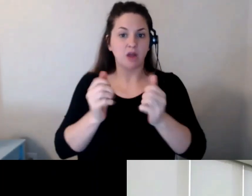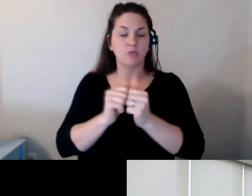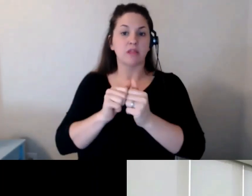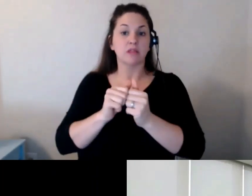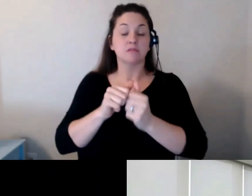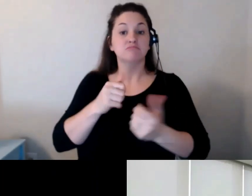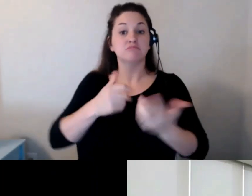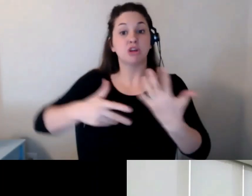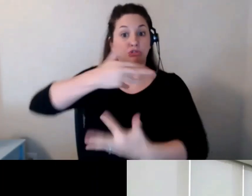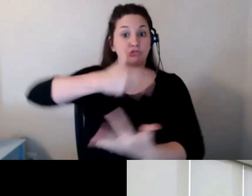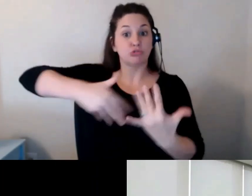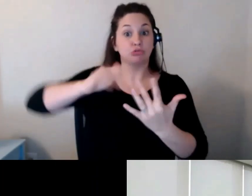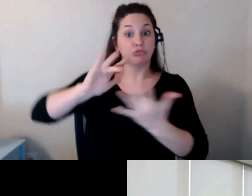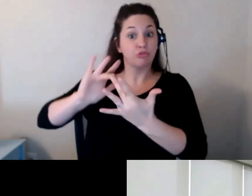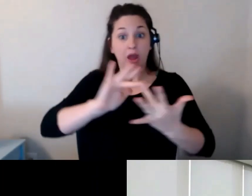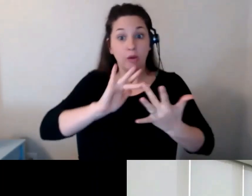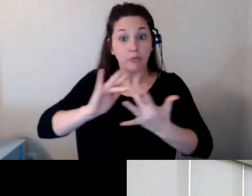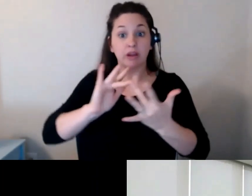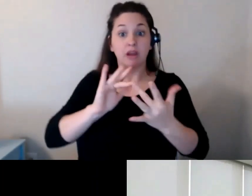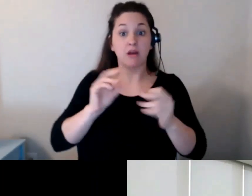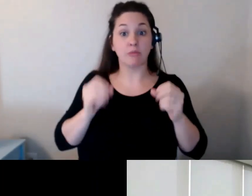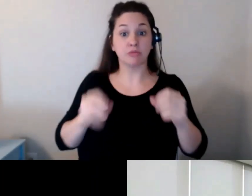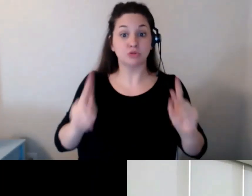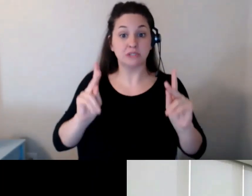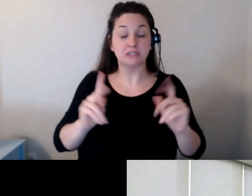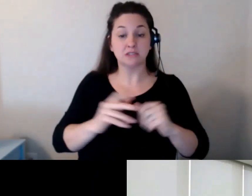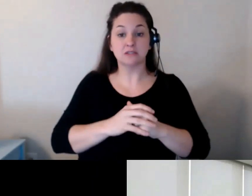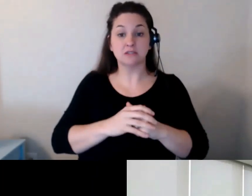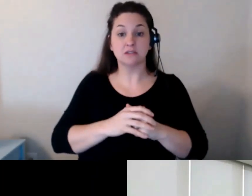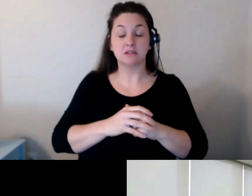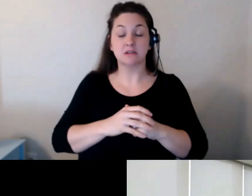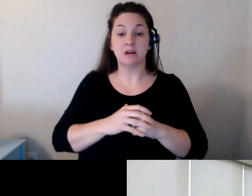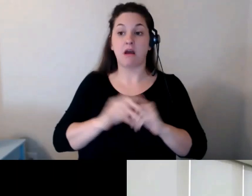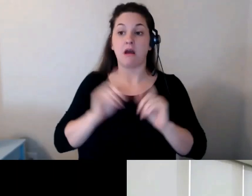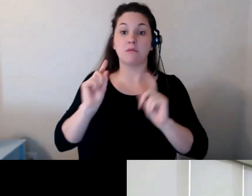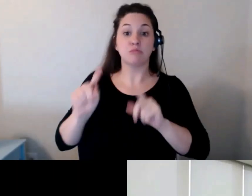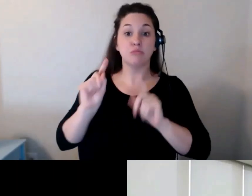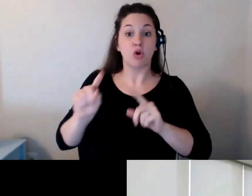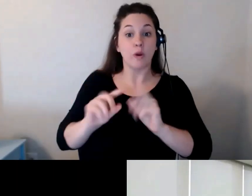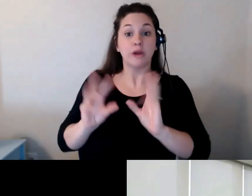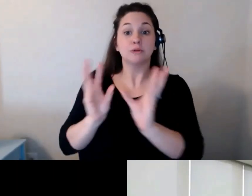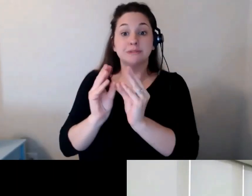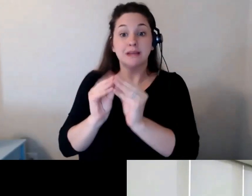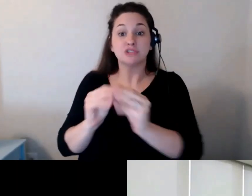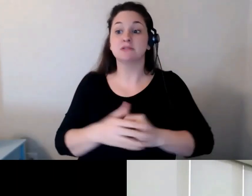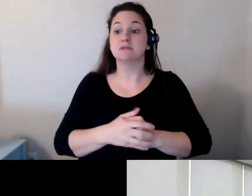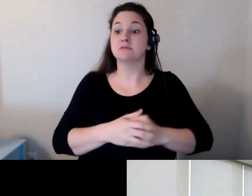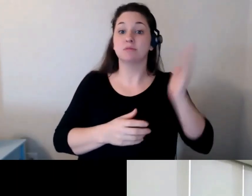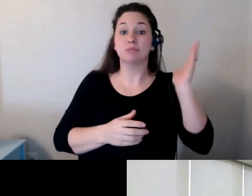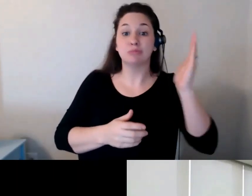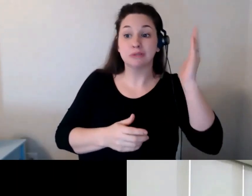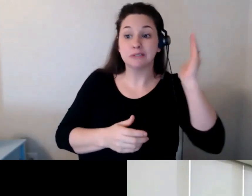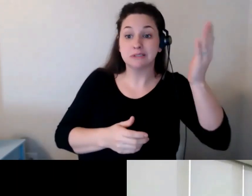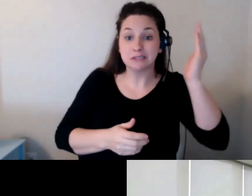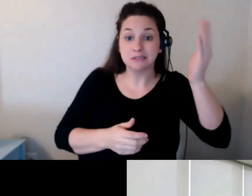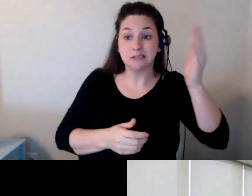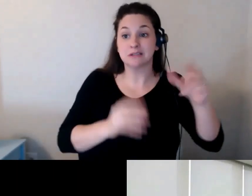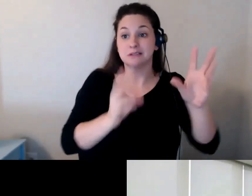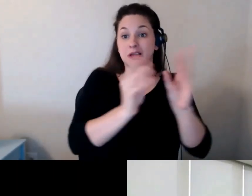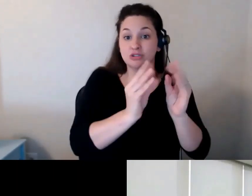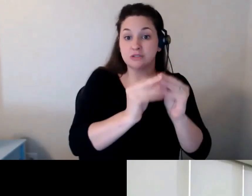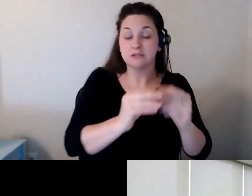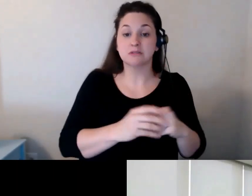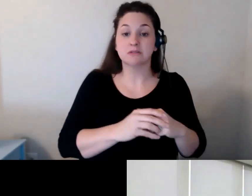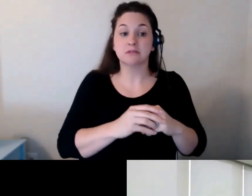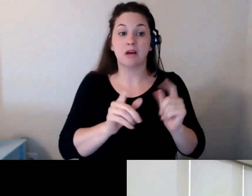networking opportunities, going to sessions, presenting at sessions, and also having